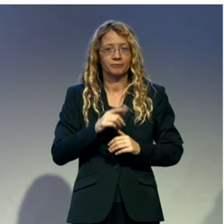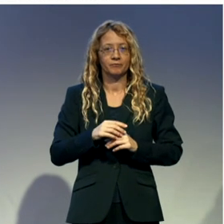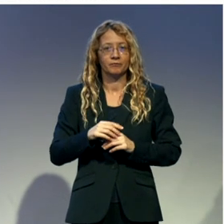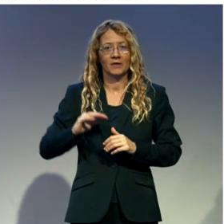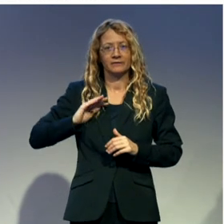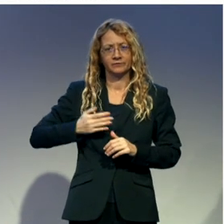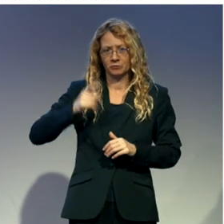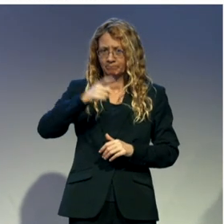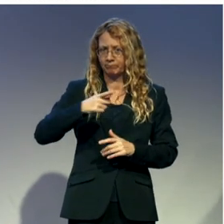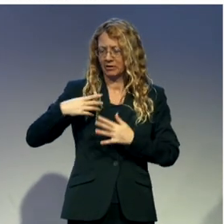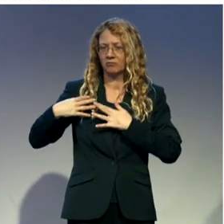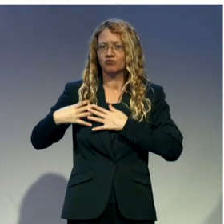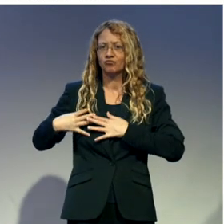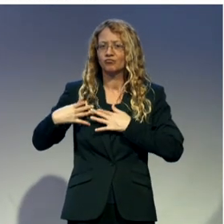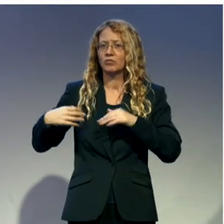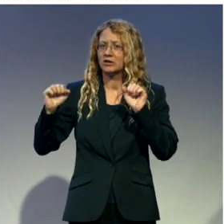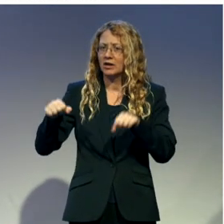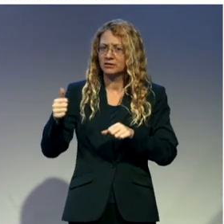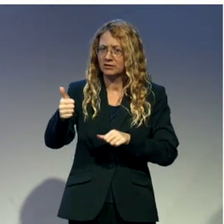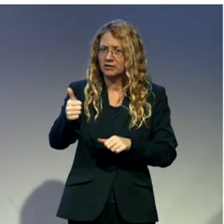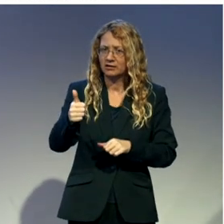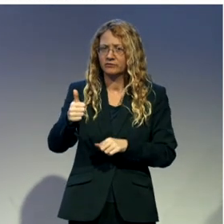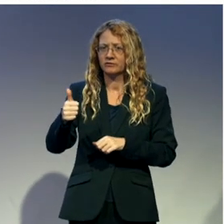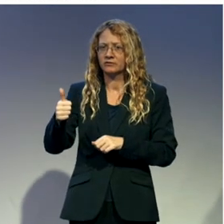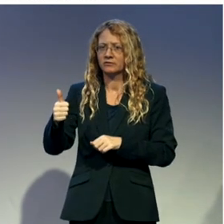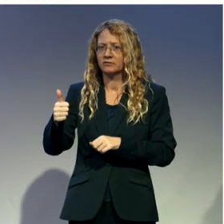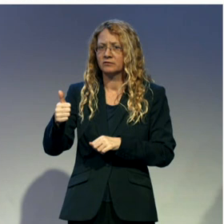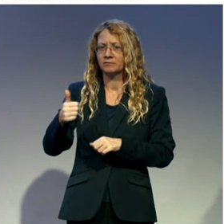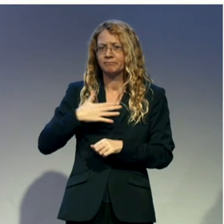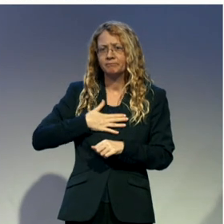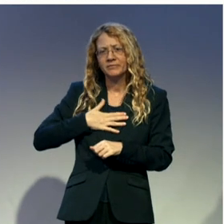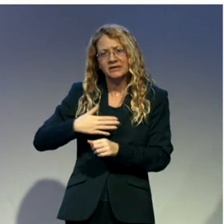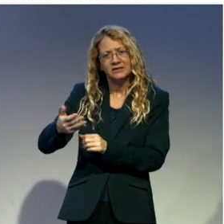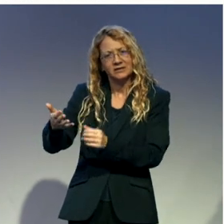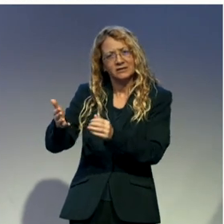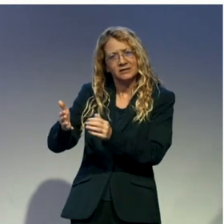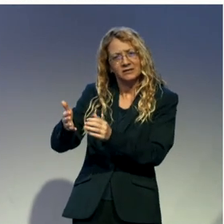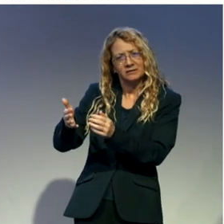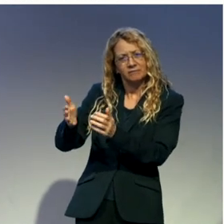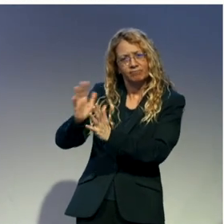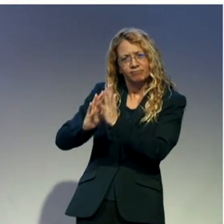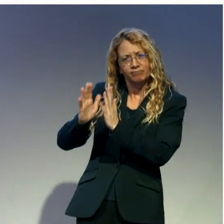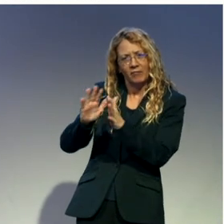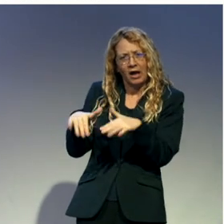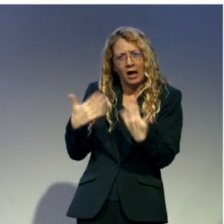best fit to screen the breast cancer by blind women.